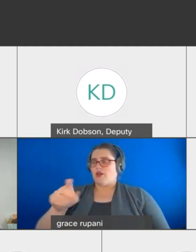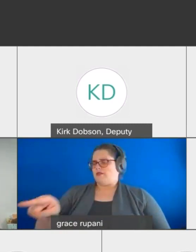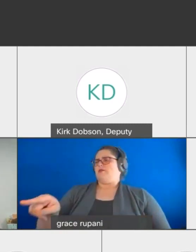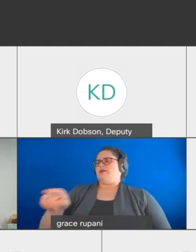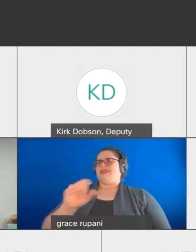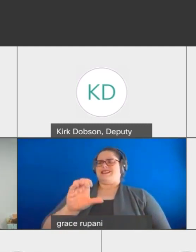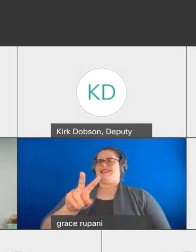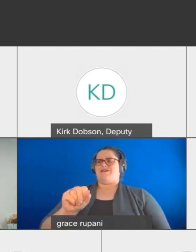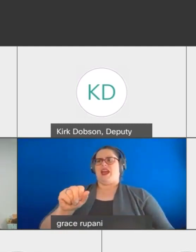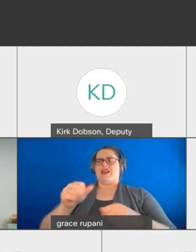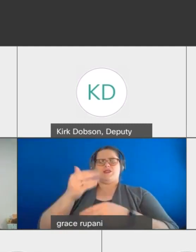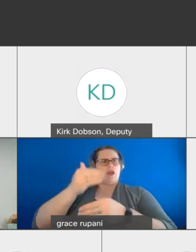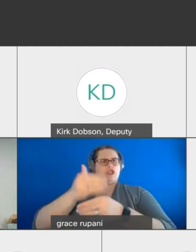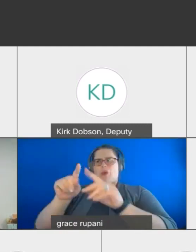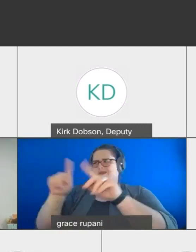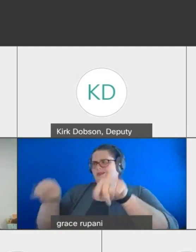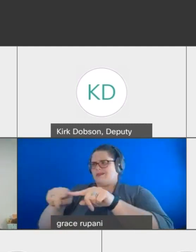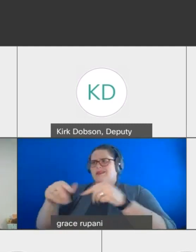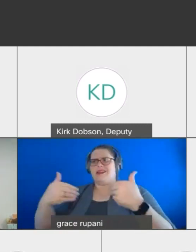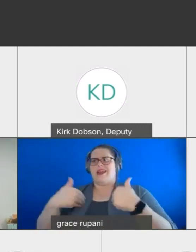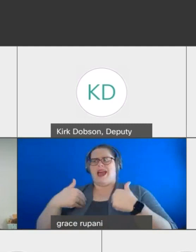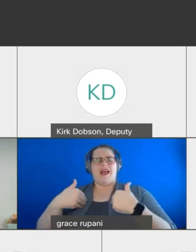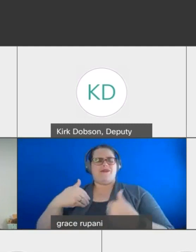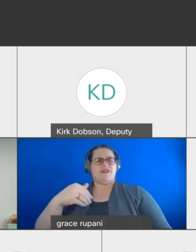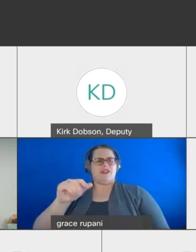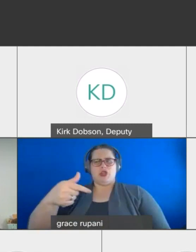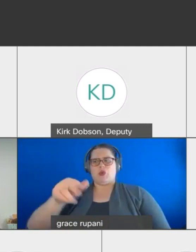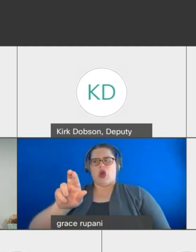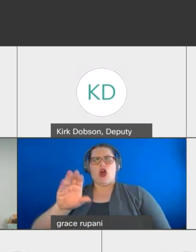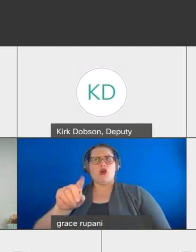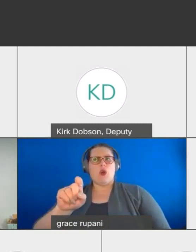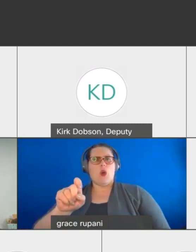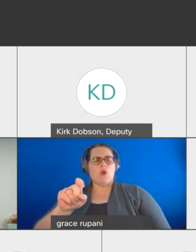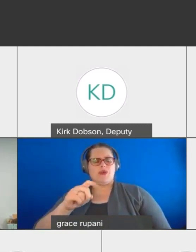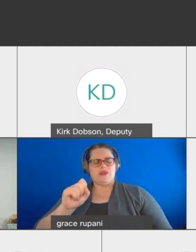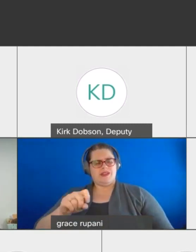your vaccination with a CVS. Um, you know,